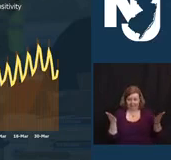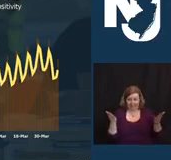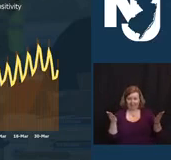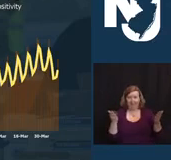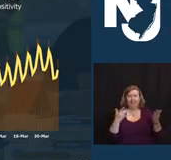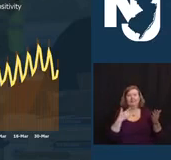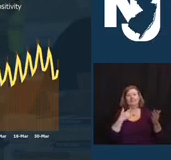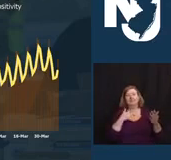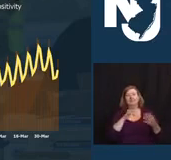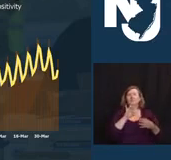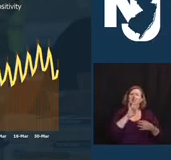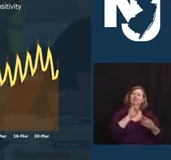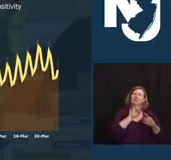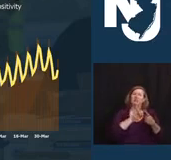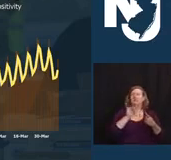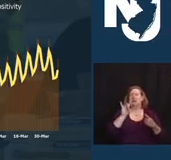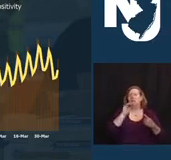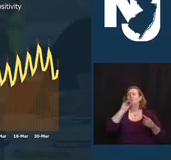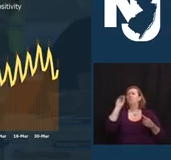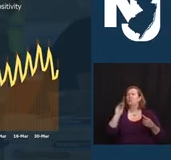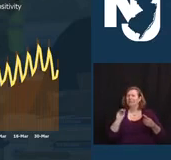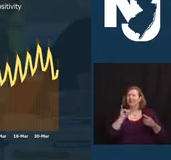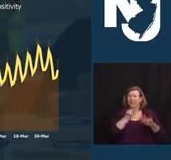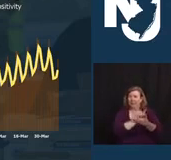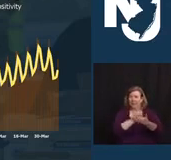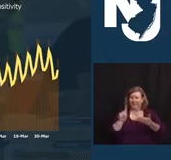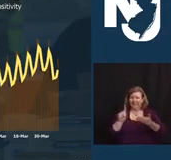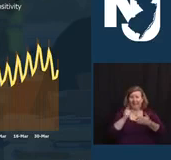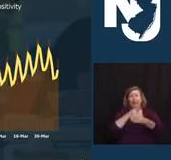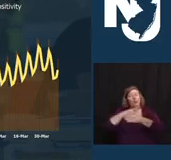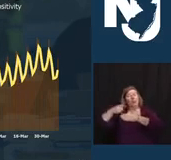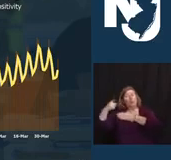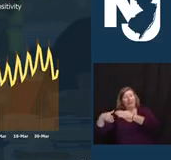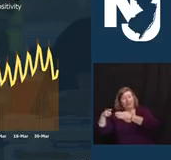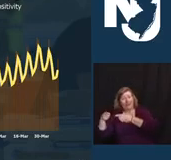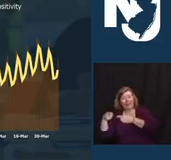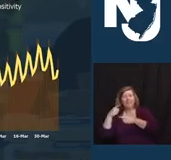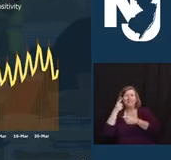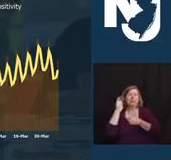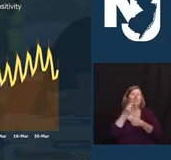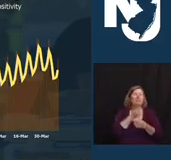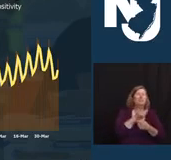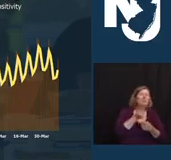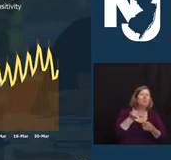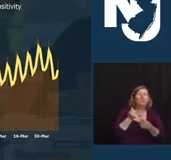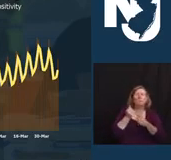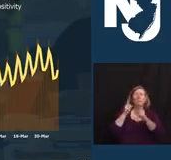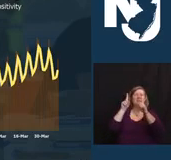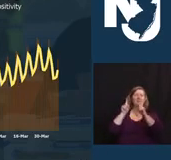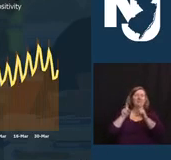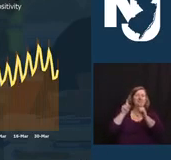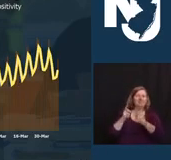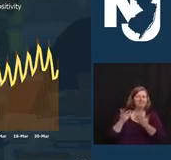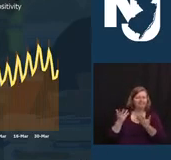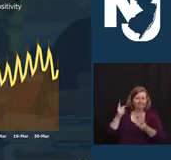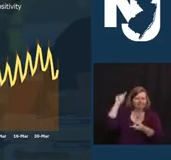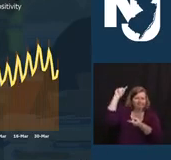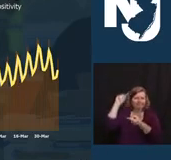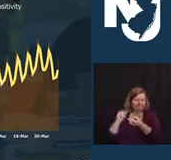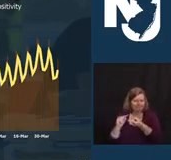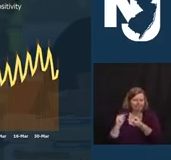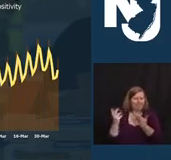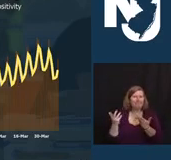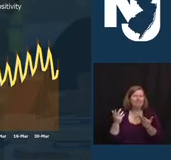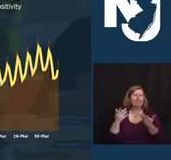8% range now for a couple of months, and sure enough, on weekends, because of fewer tests, people testing with an adverse selection, they don't feel